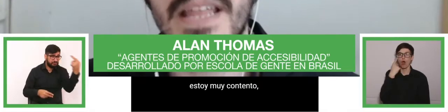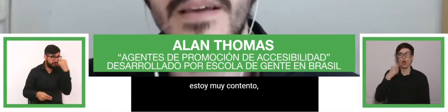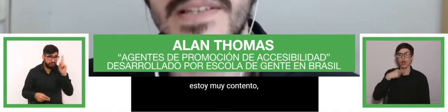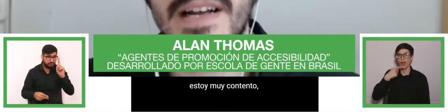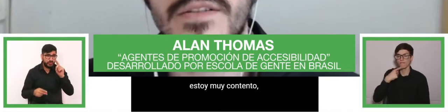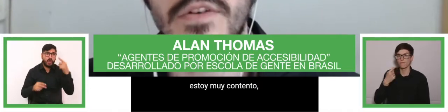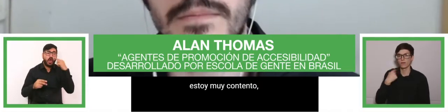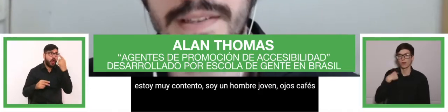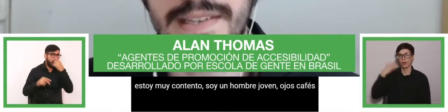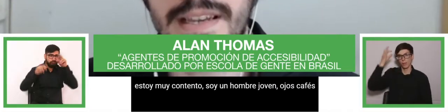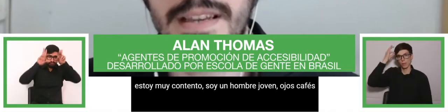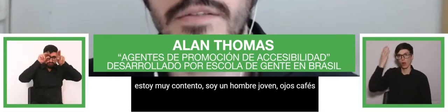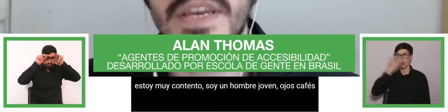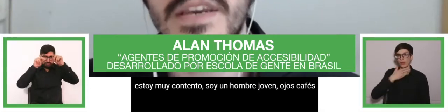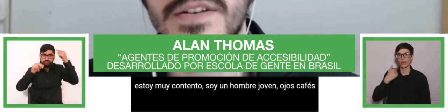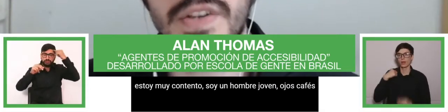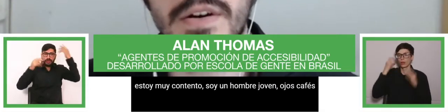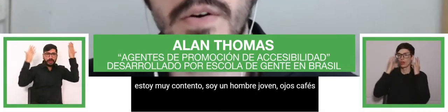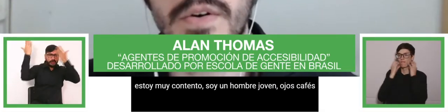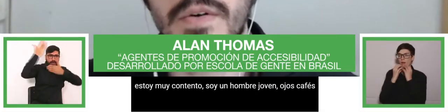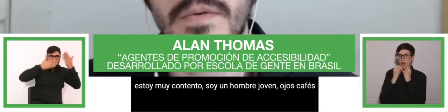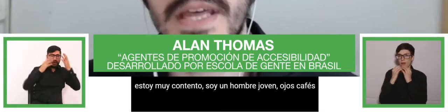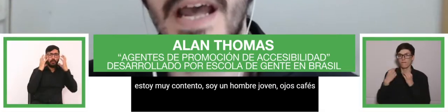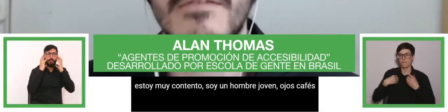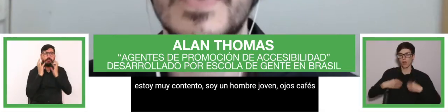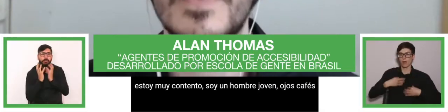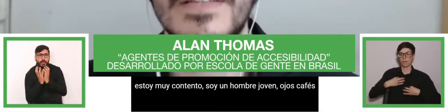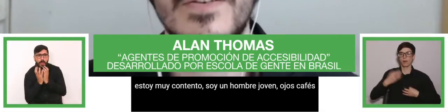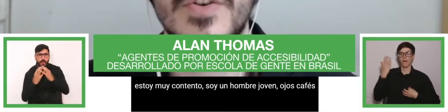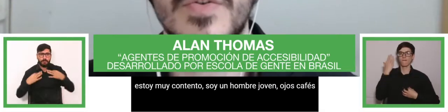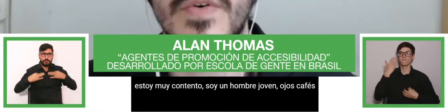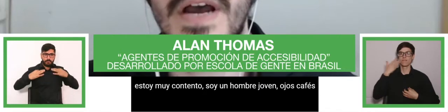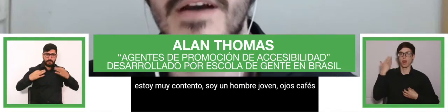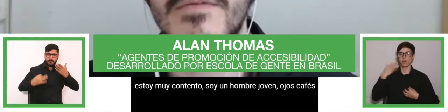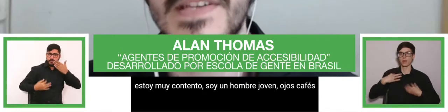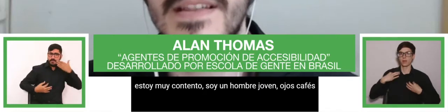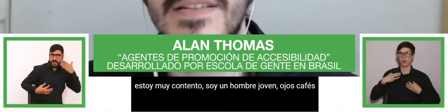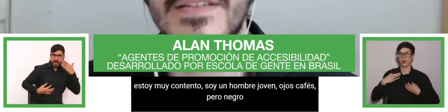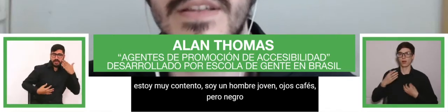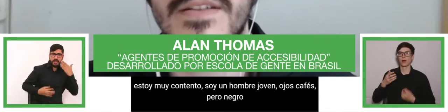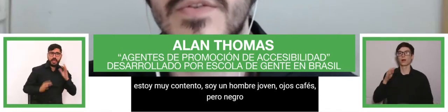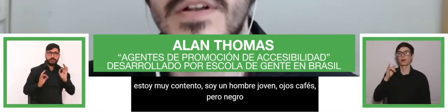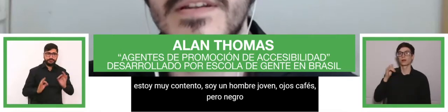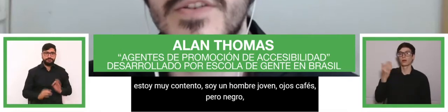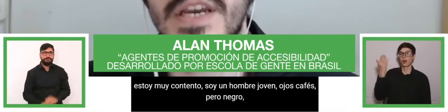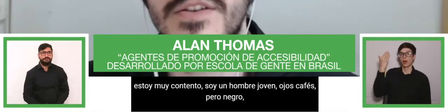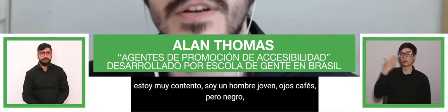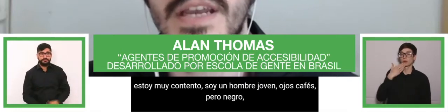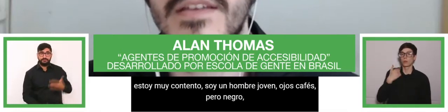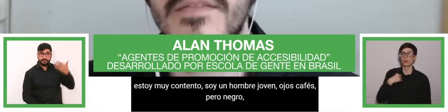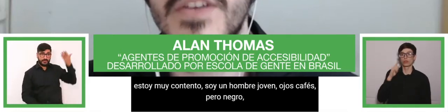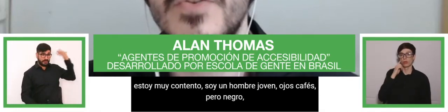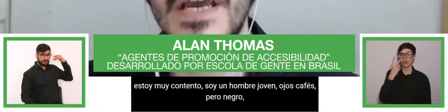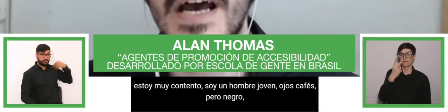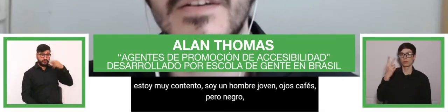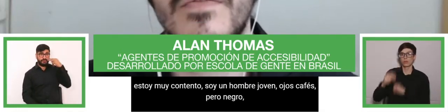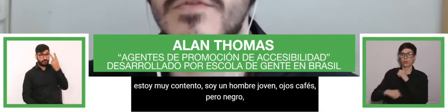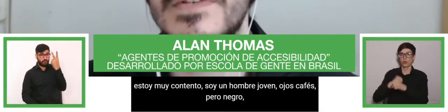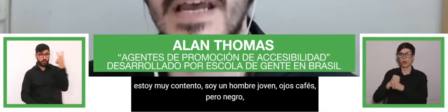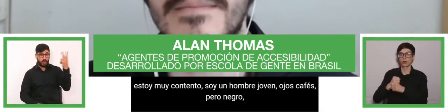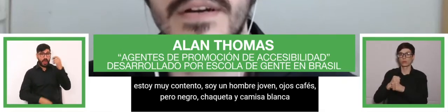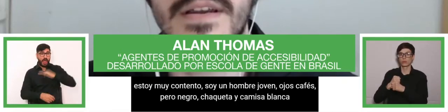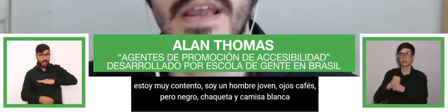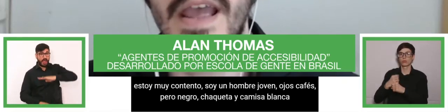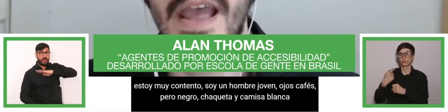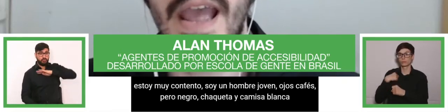My name is Alan Thomas. 3 years ago, when I was 22, I was an intern at Escola de Gente and eventually hired